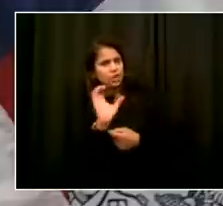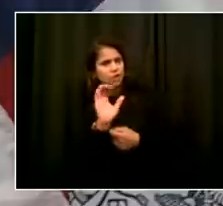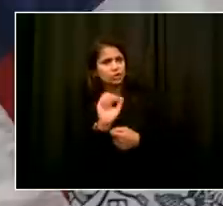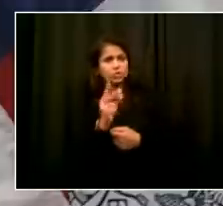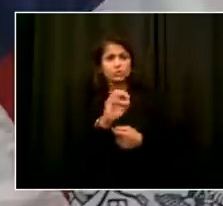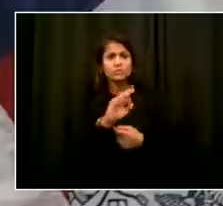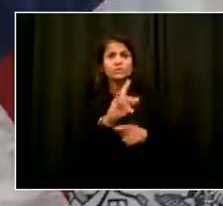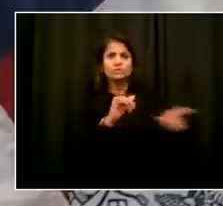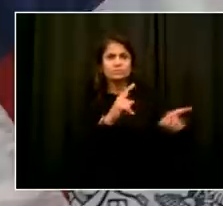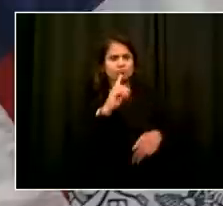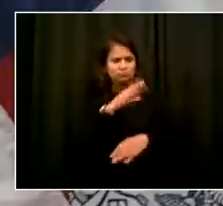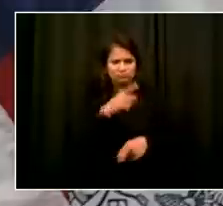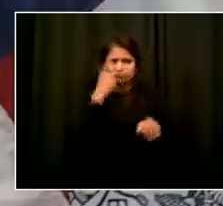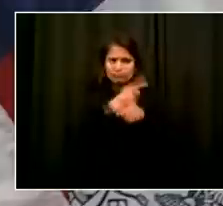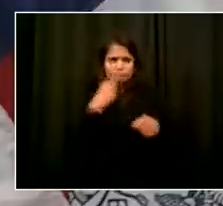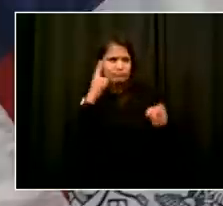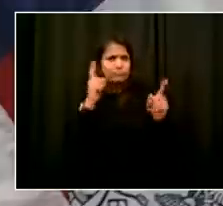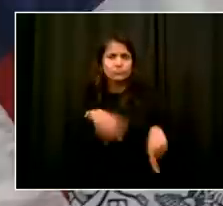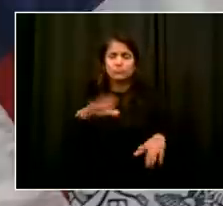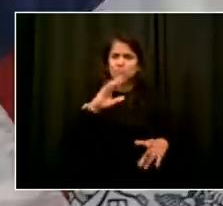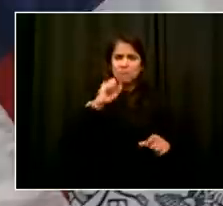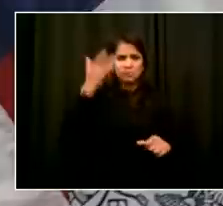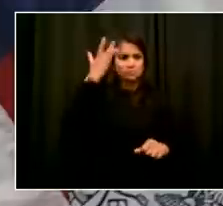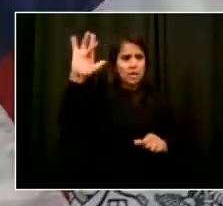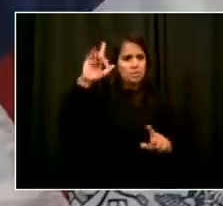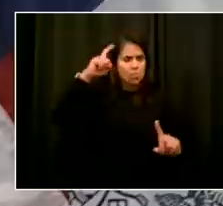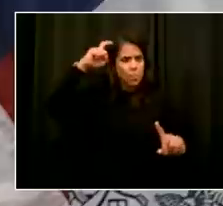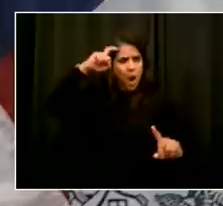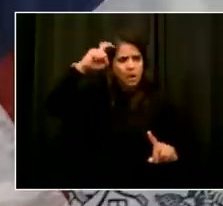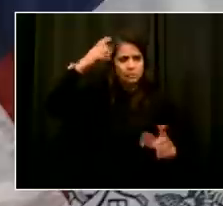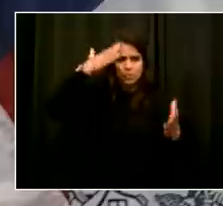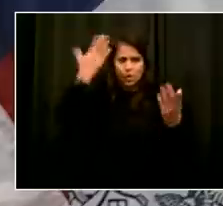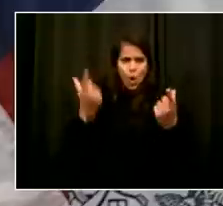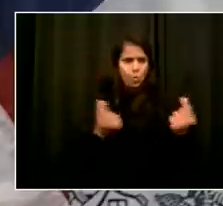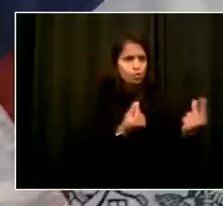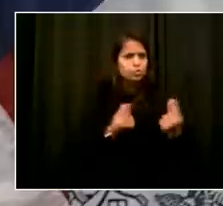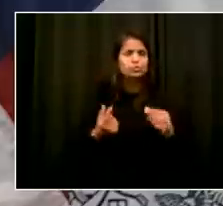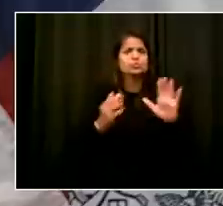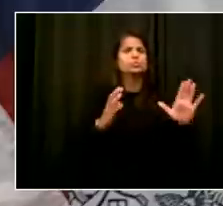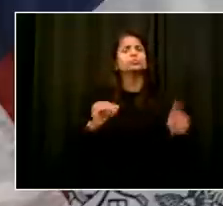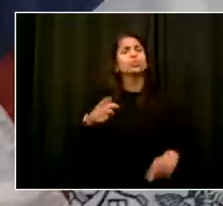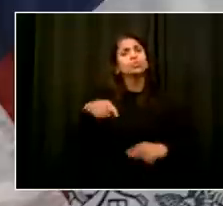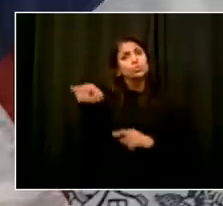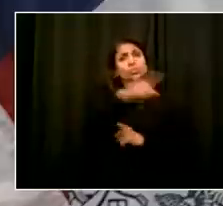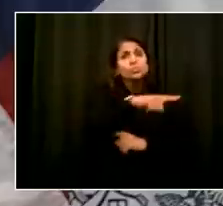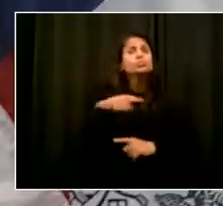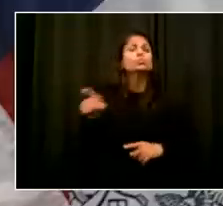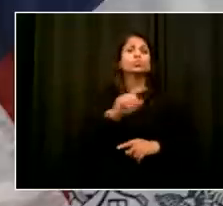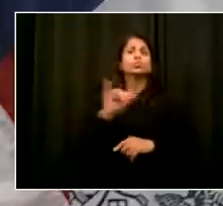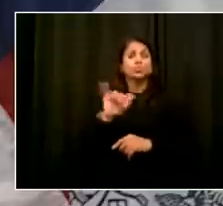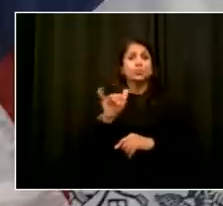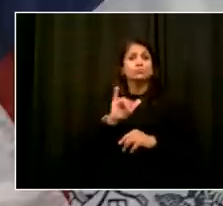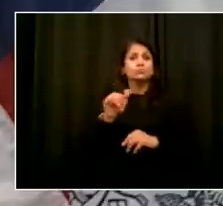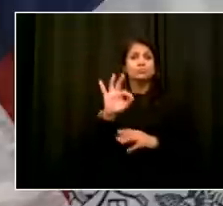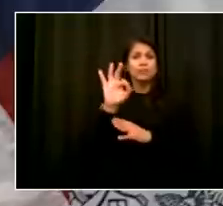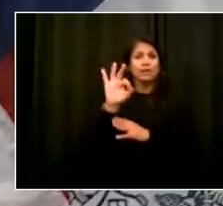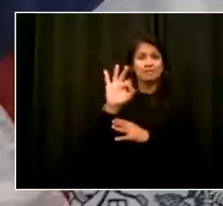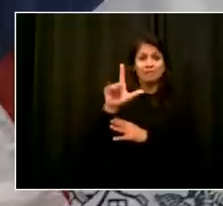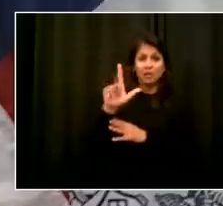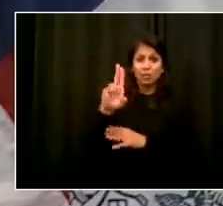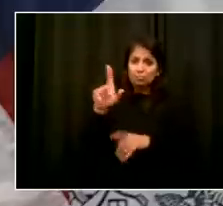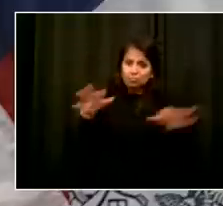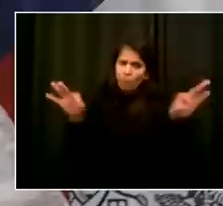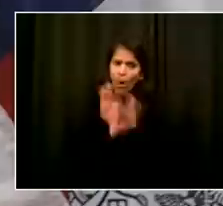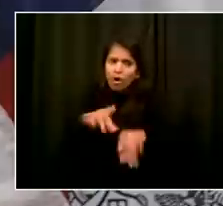We need you. We need you to go out and get that flu shot if you haven't done it already. And we need you on another